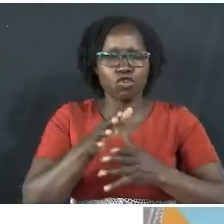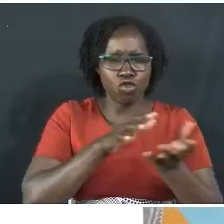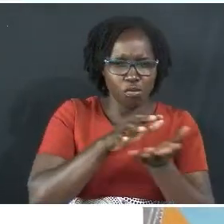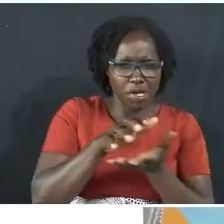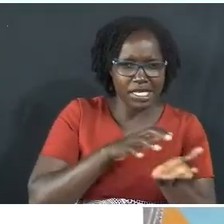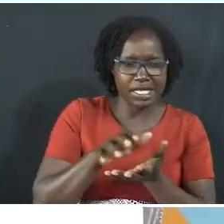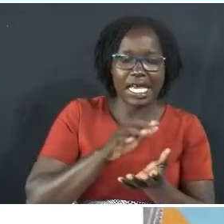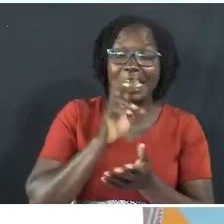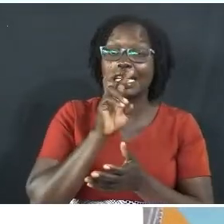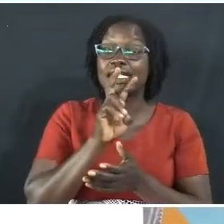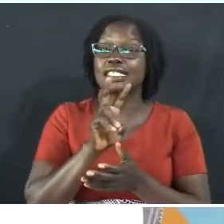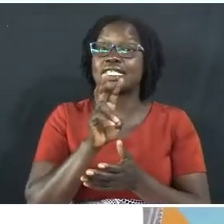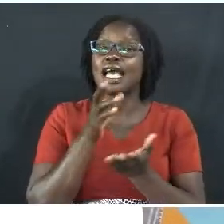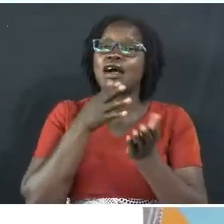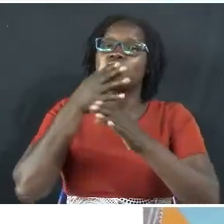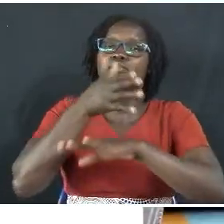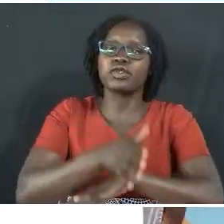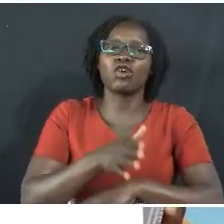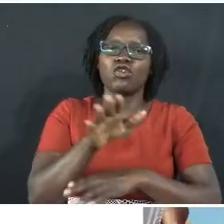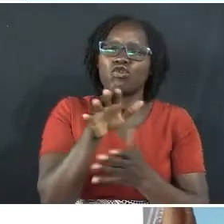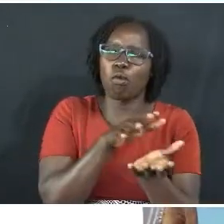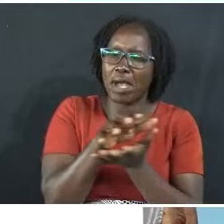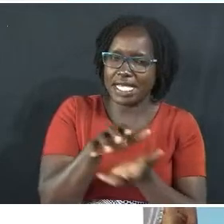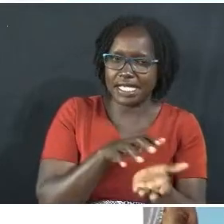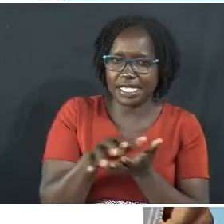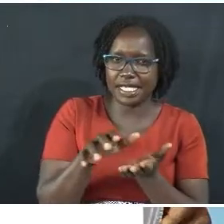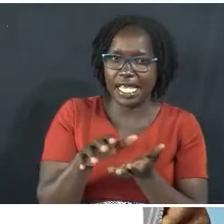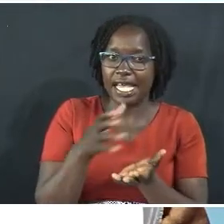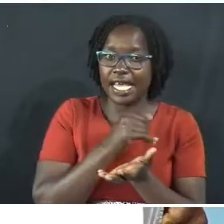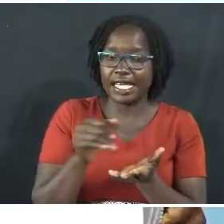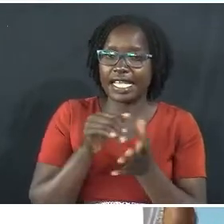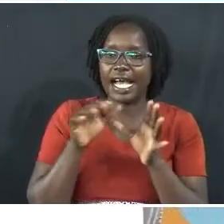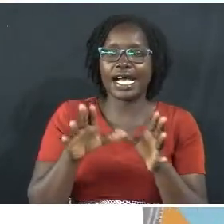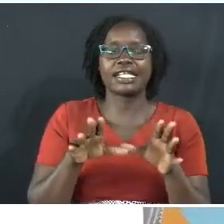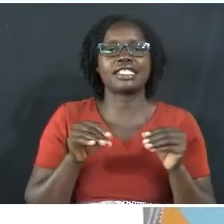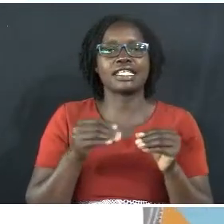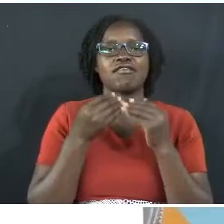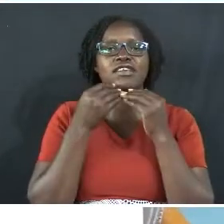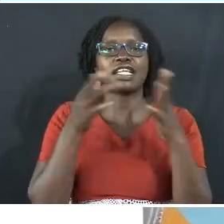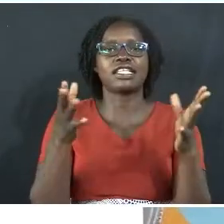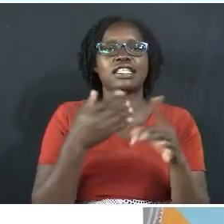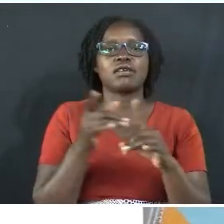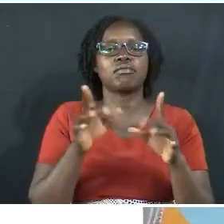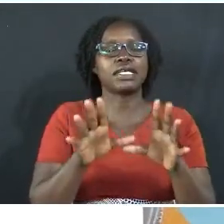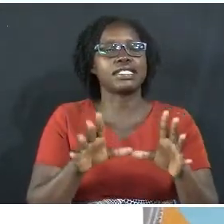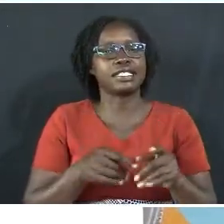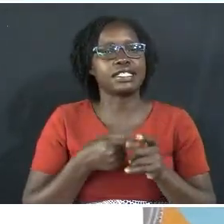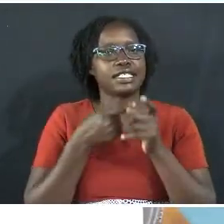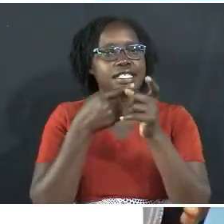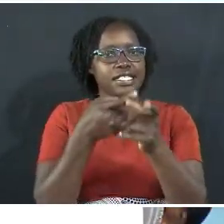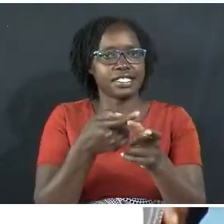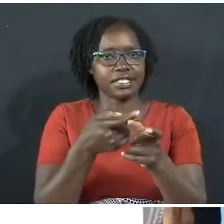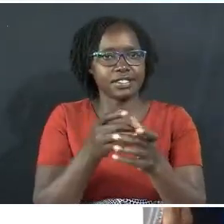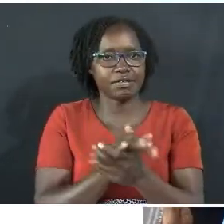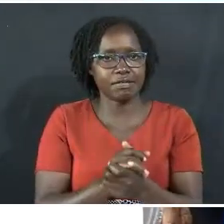I can see beyond your mess. And I see nothing but grace.